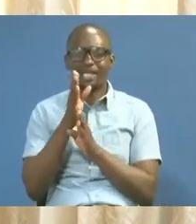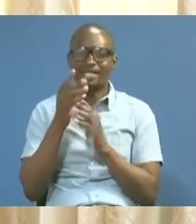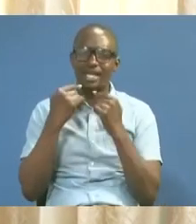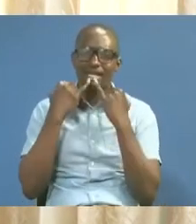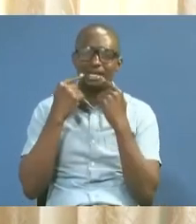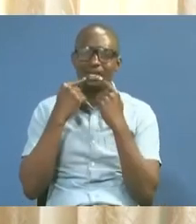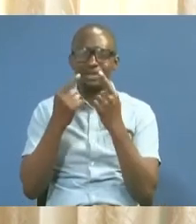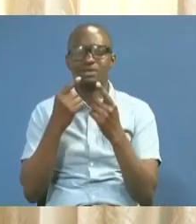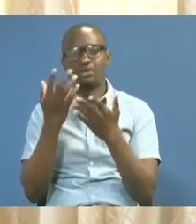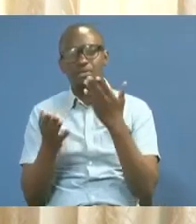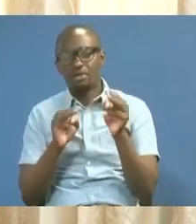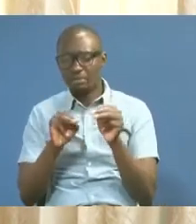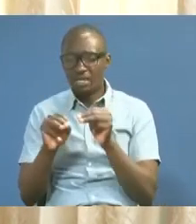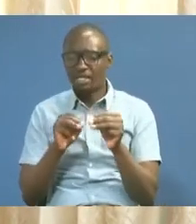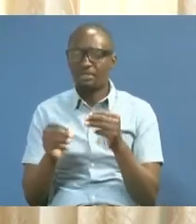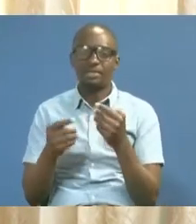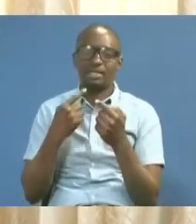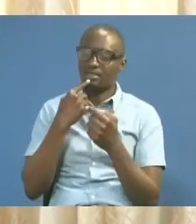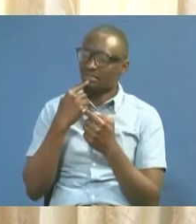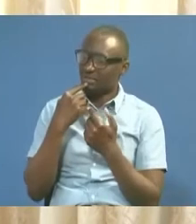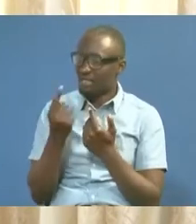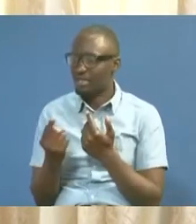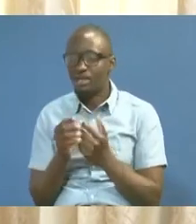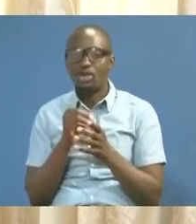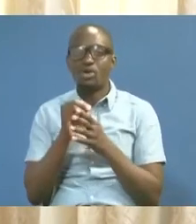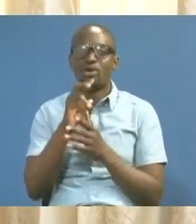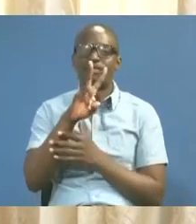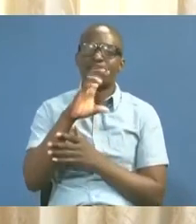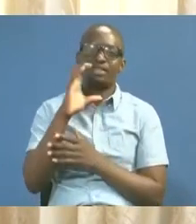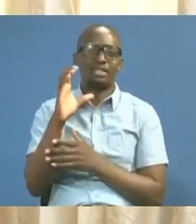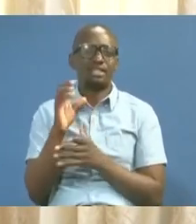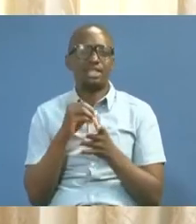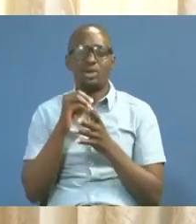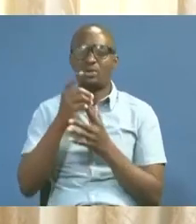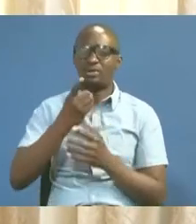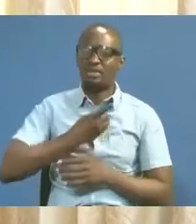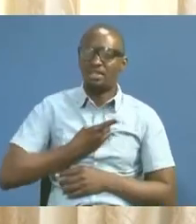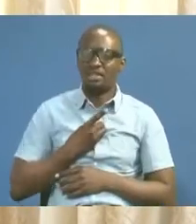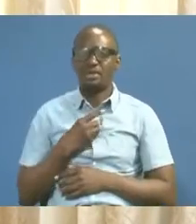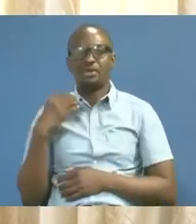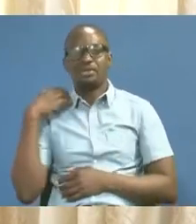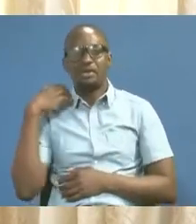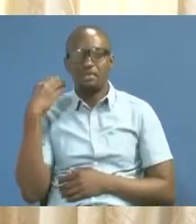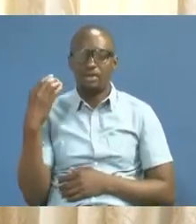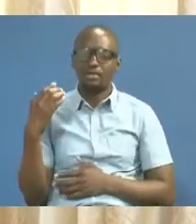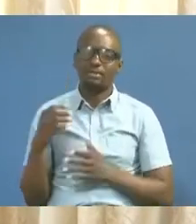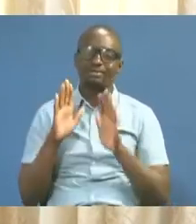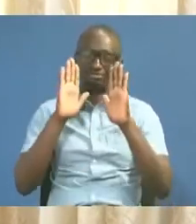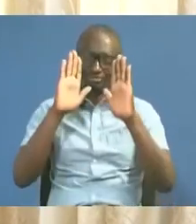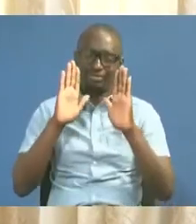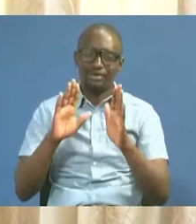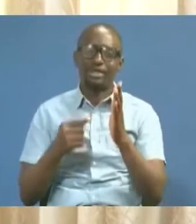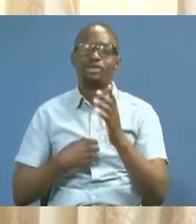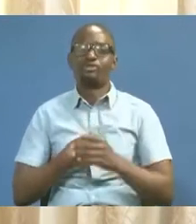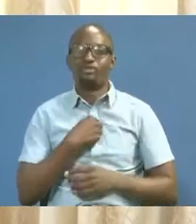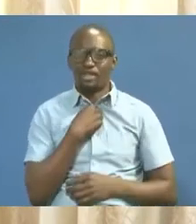the management has made, the vice chancellor has made, or even your dean or the chair, it's important that you visit